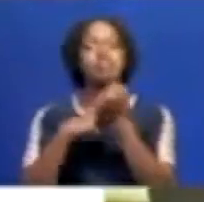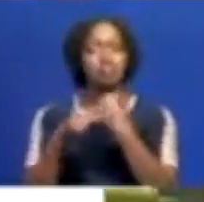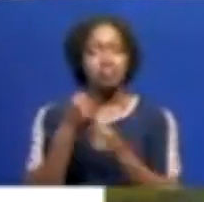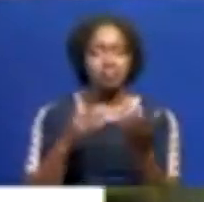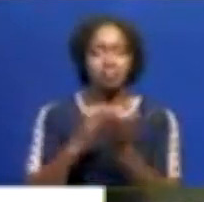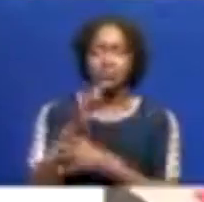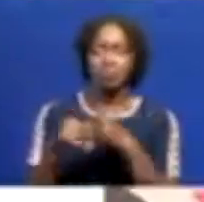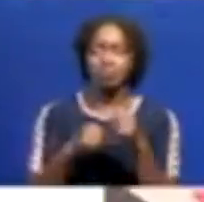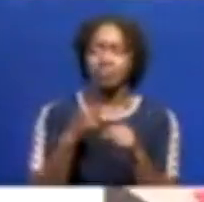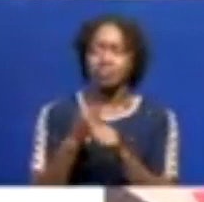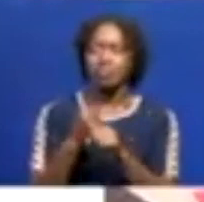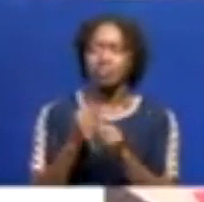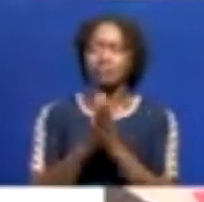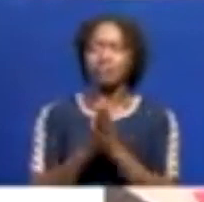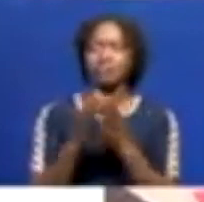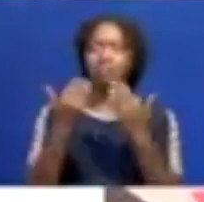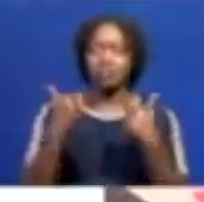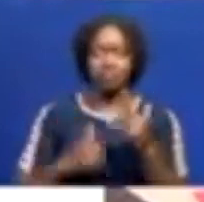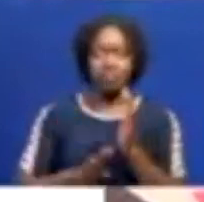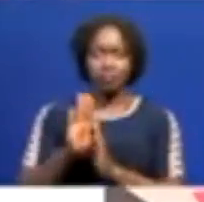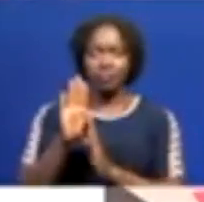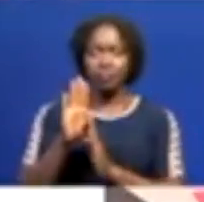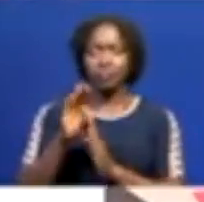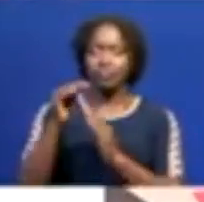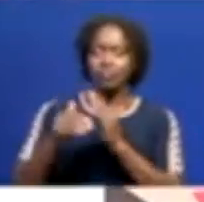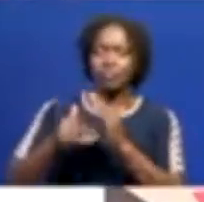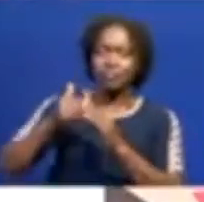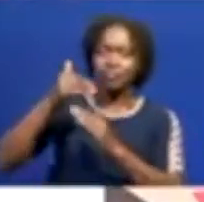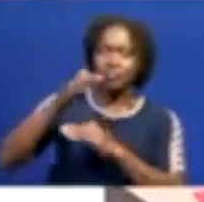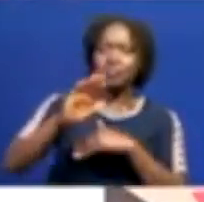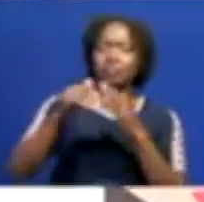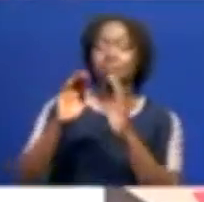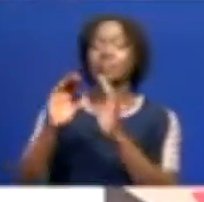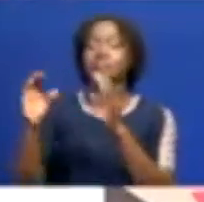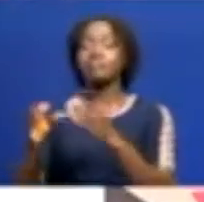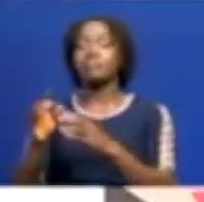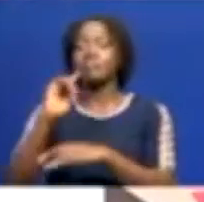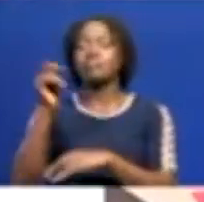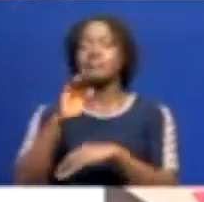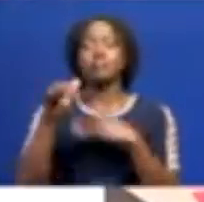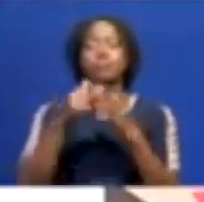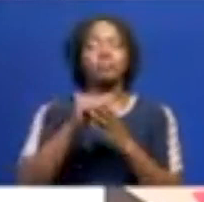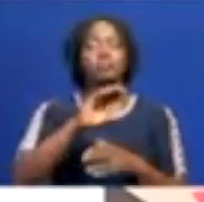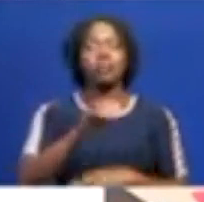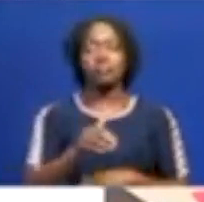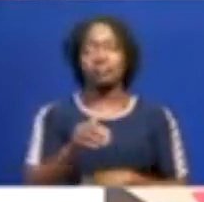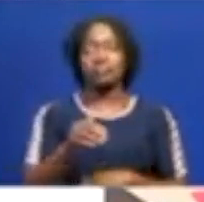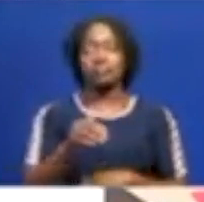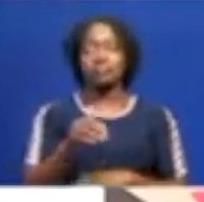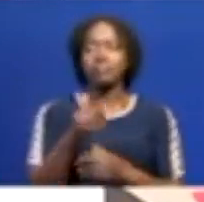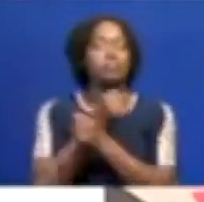throughout the year. I am actually developing a calendar for all communities in Kenya and for all counties, and I would love